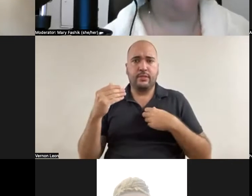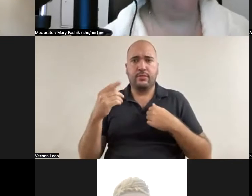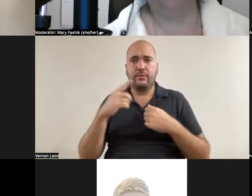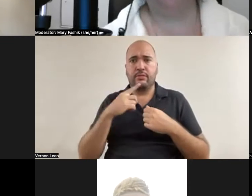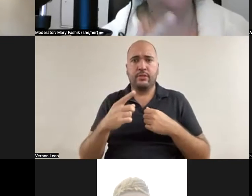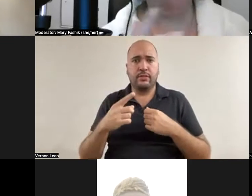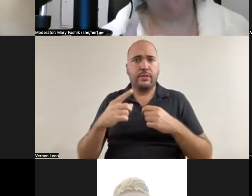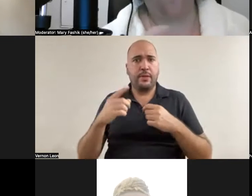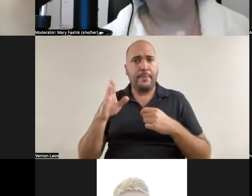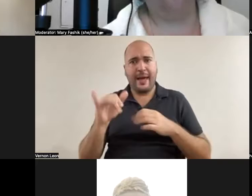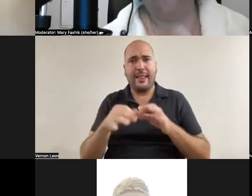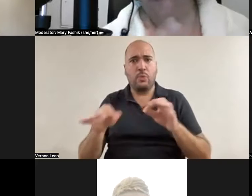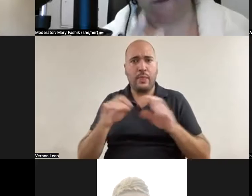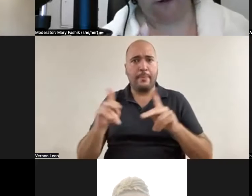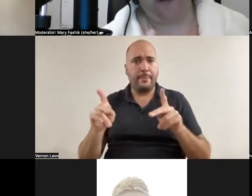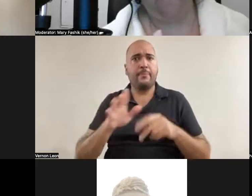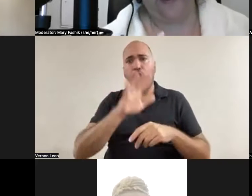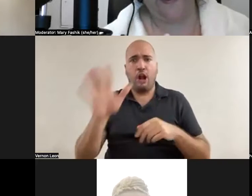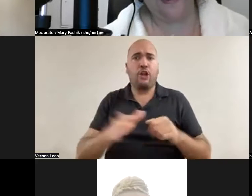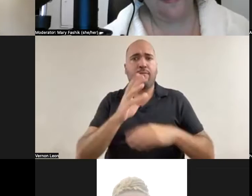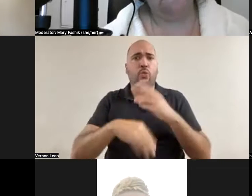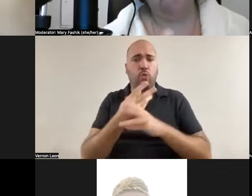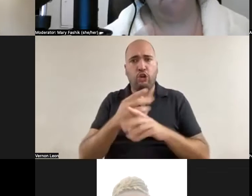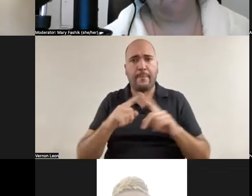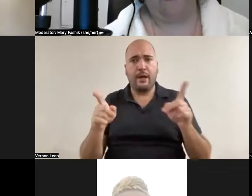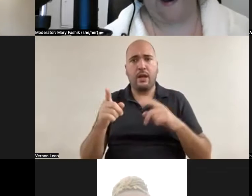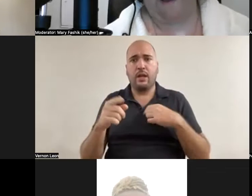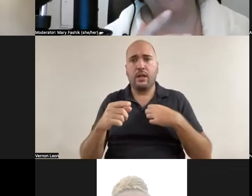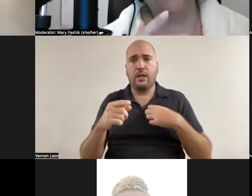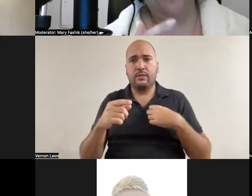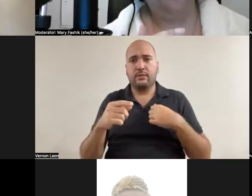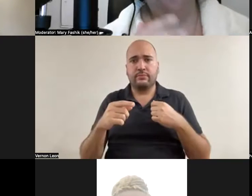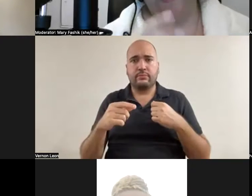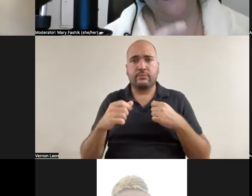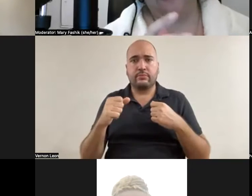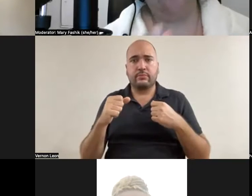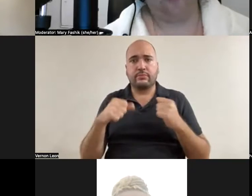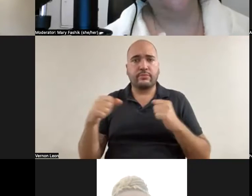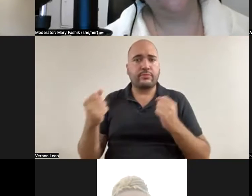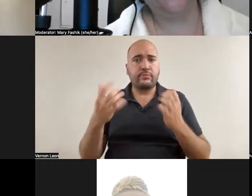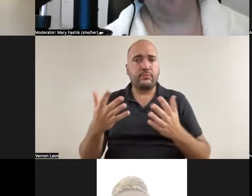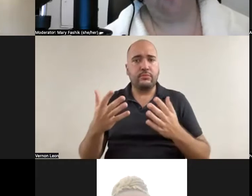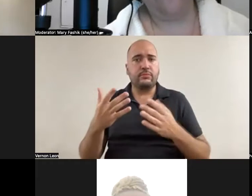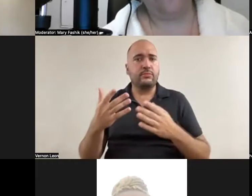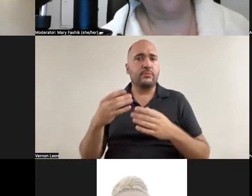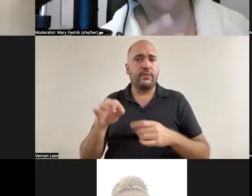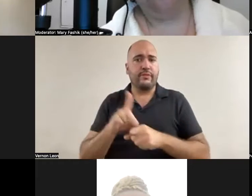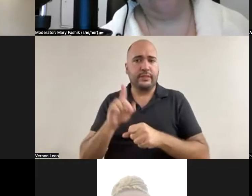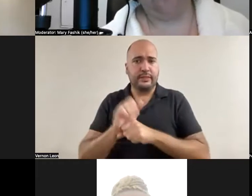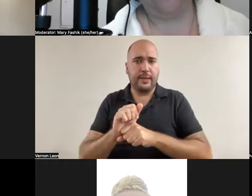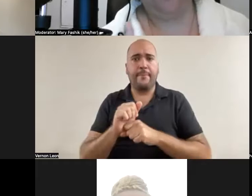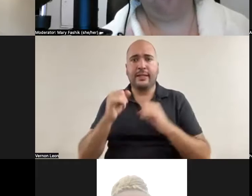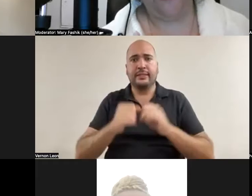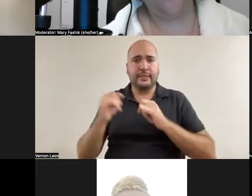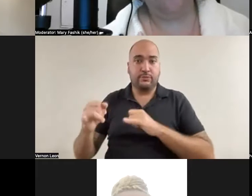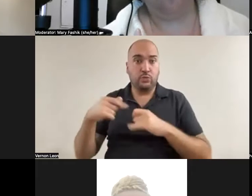are bilingual people all over the world, but perhaps many of those disabled